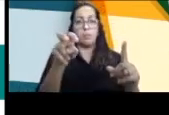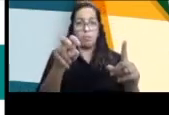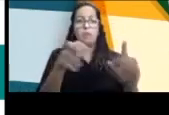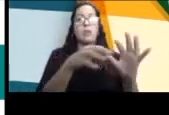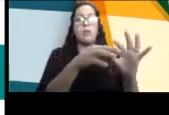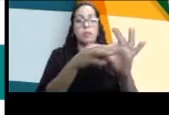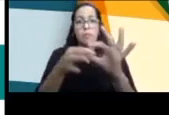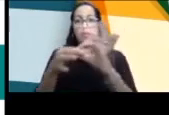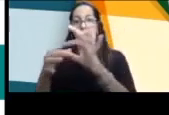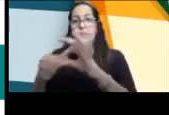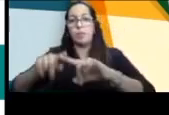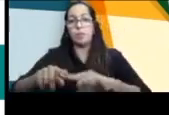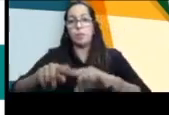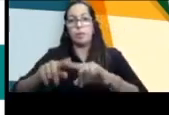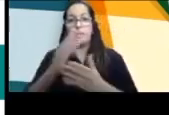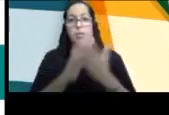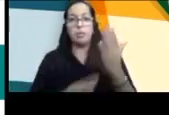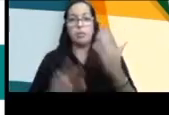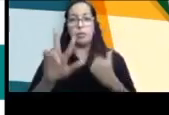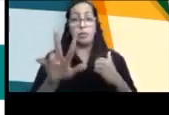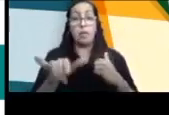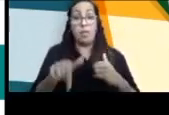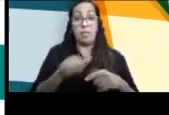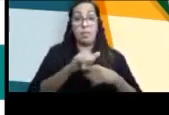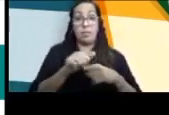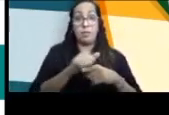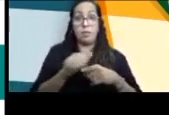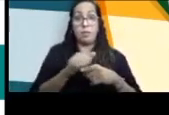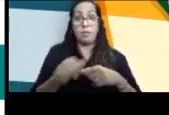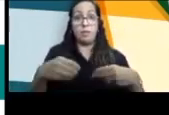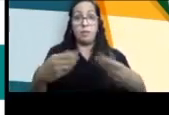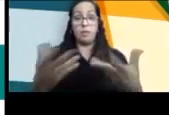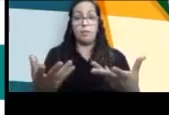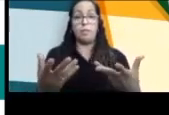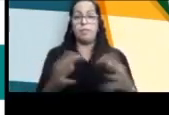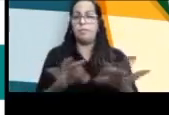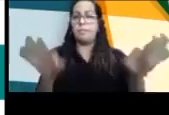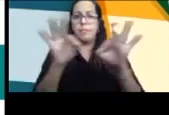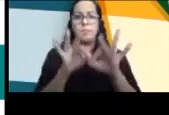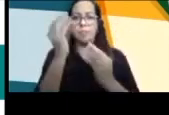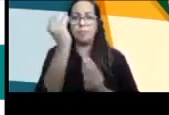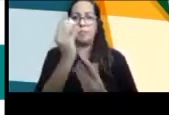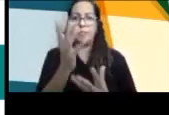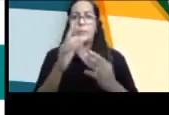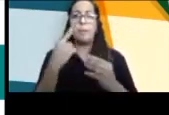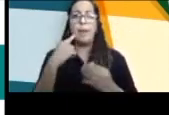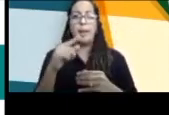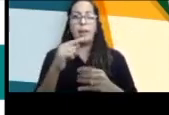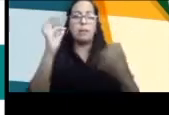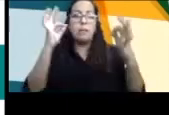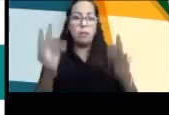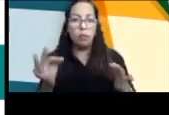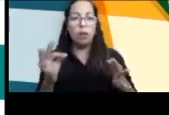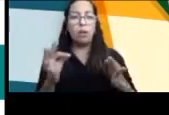and MWBE. Our trainings will provide vital information to ensure contractors will